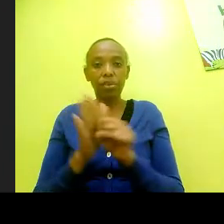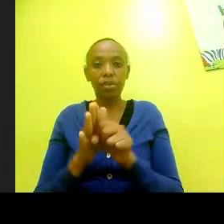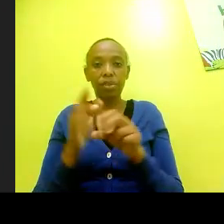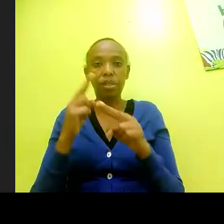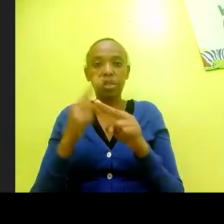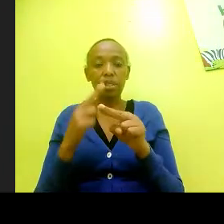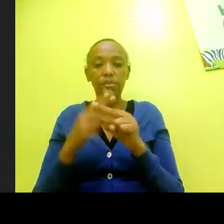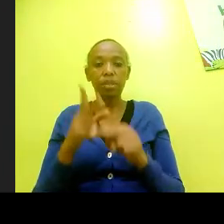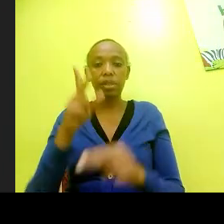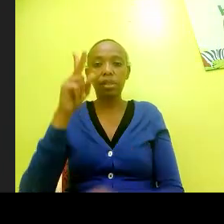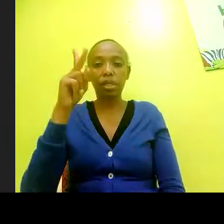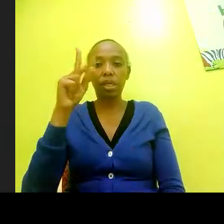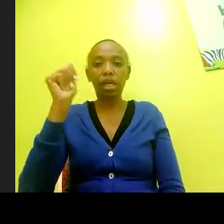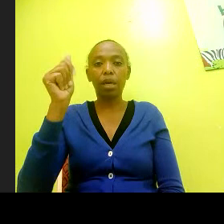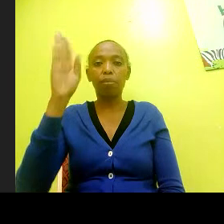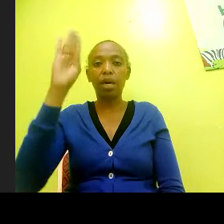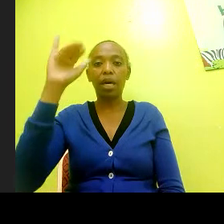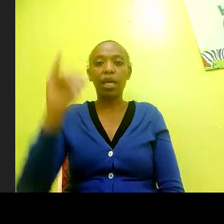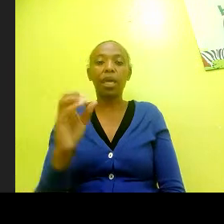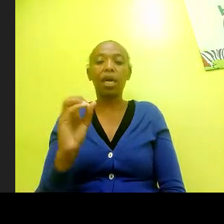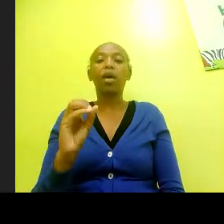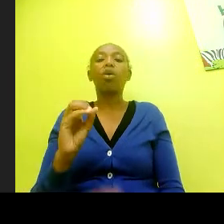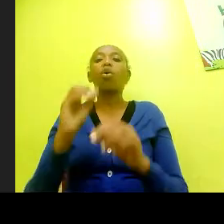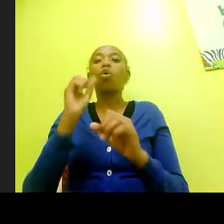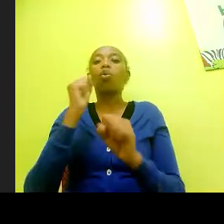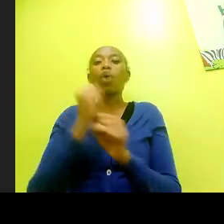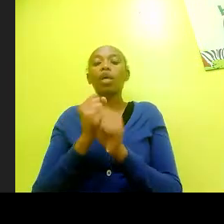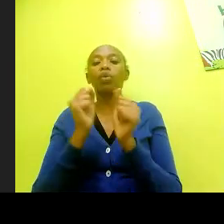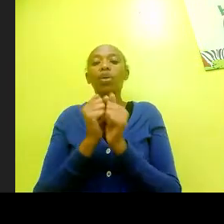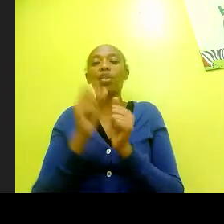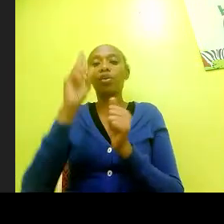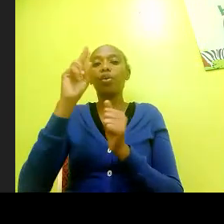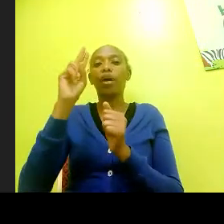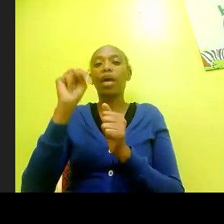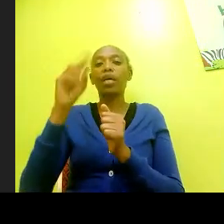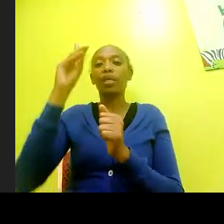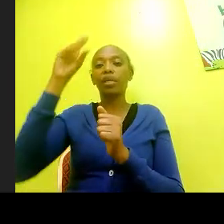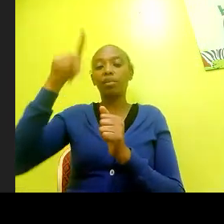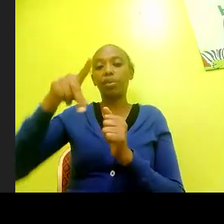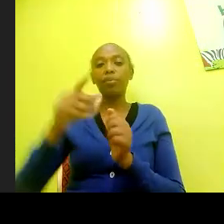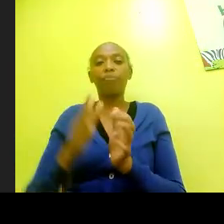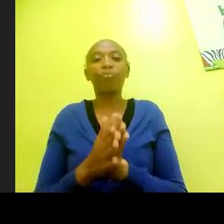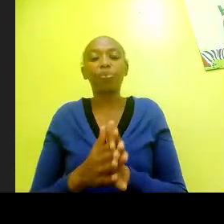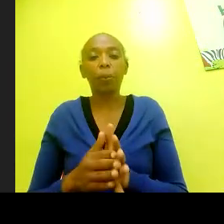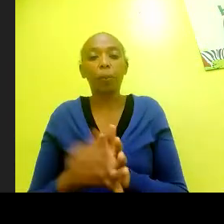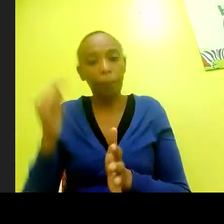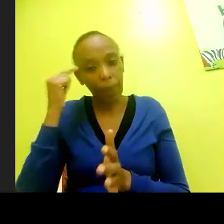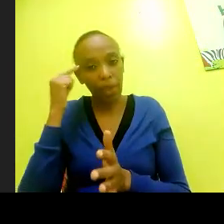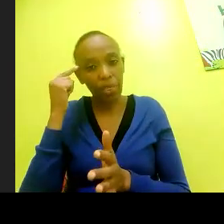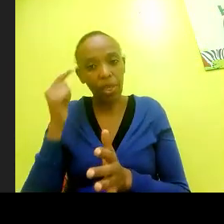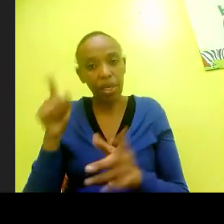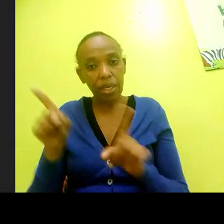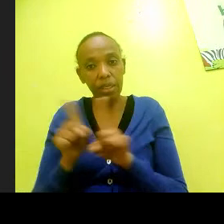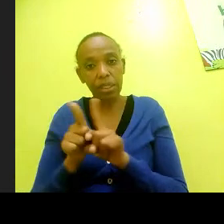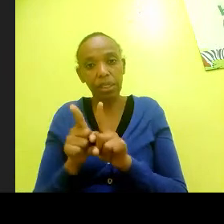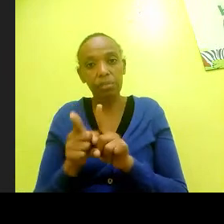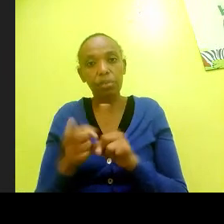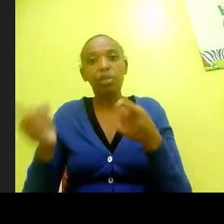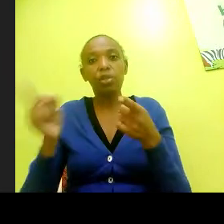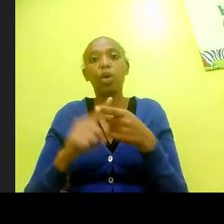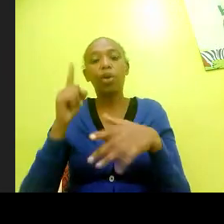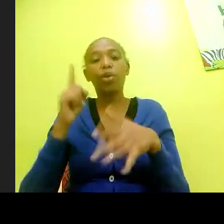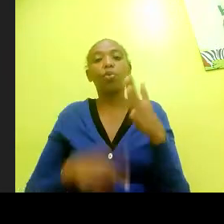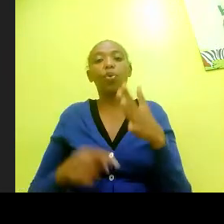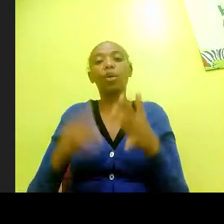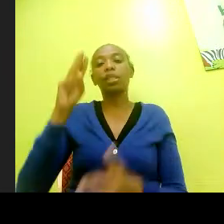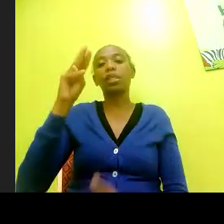Kabaya, working with UNDP Regional Service Center for Africa. I think just to add on what